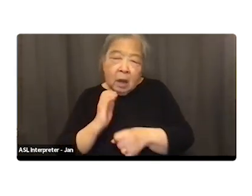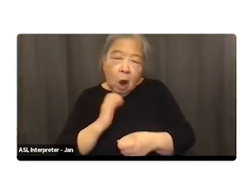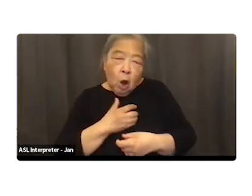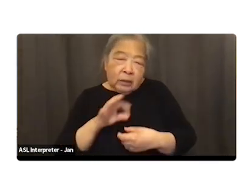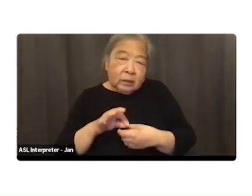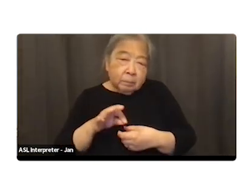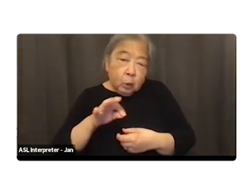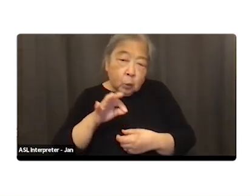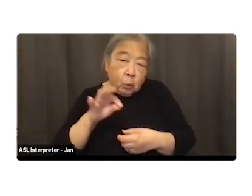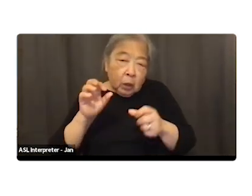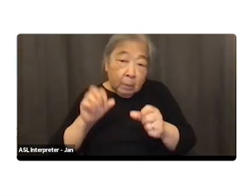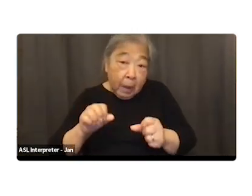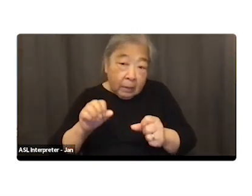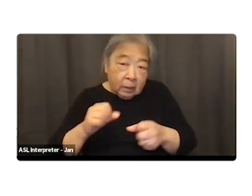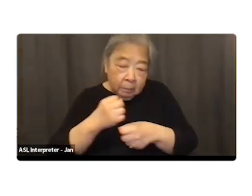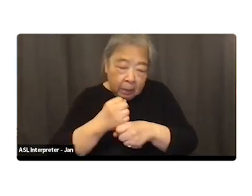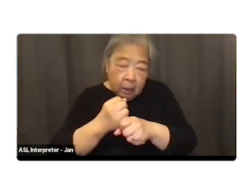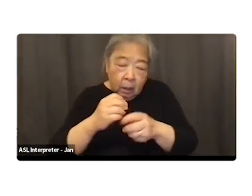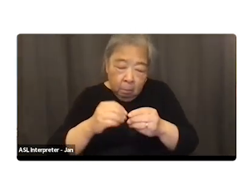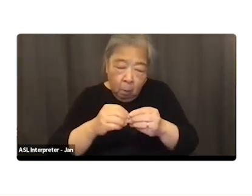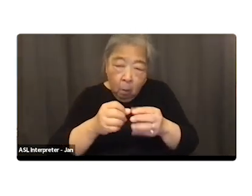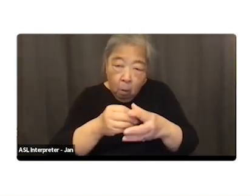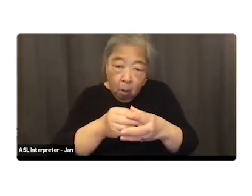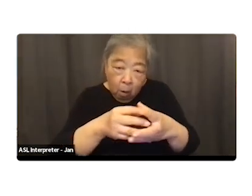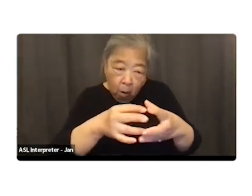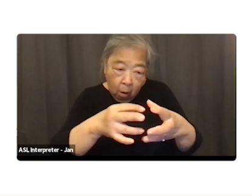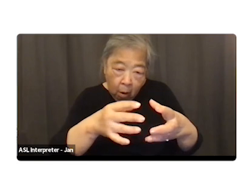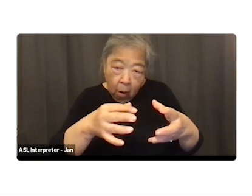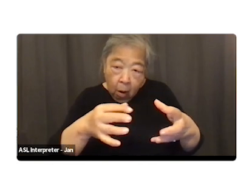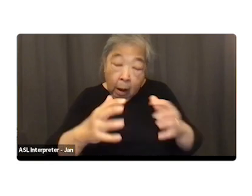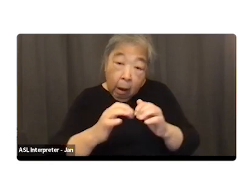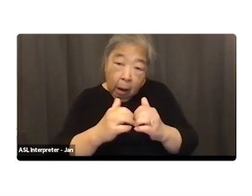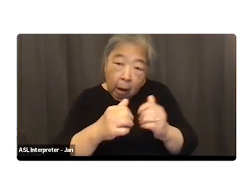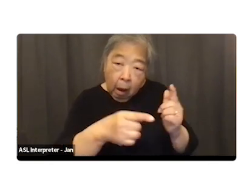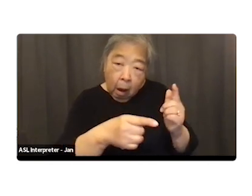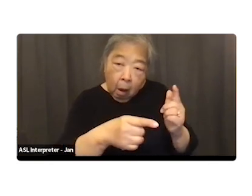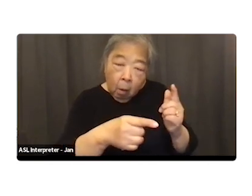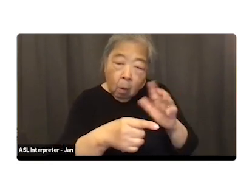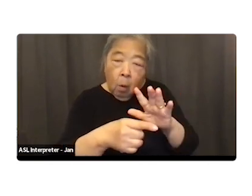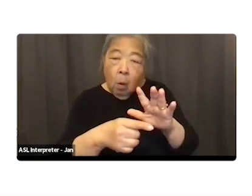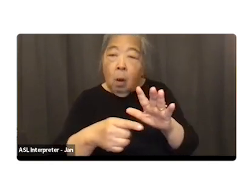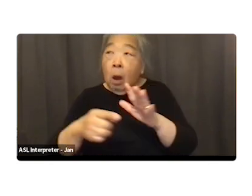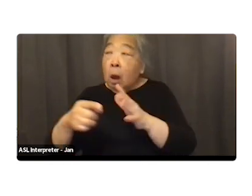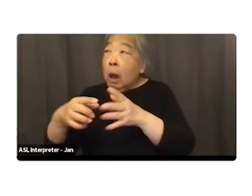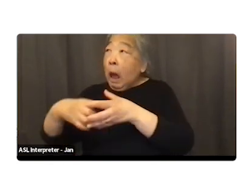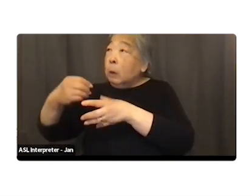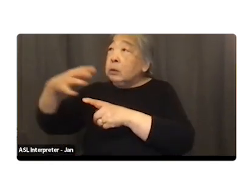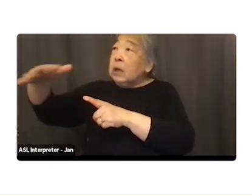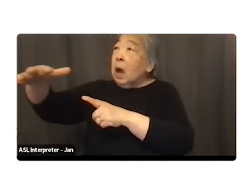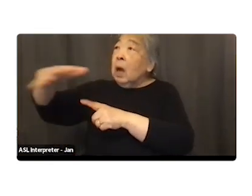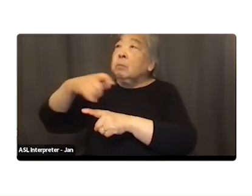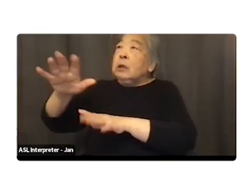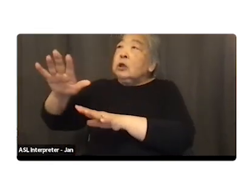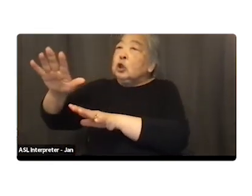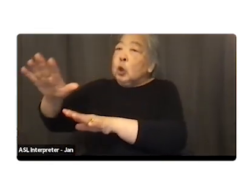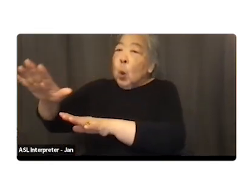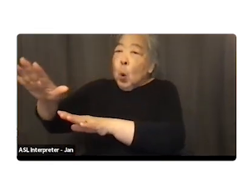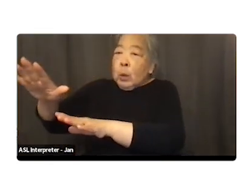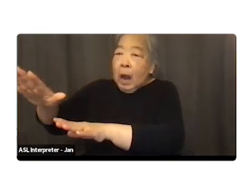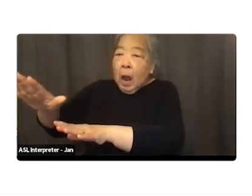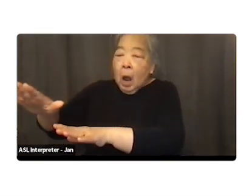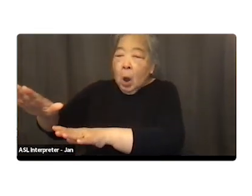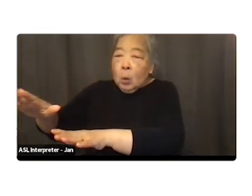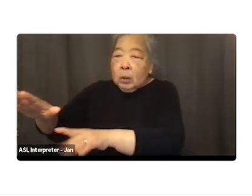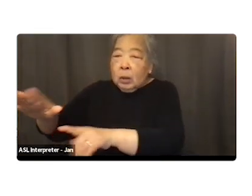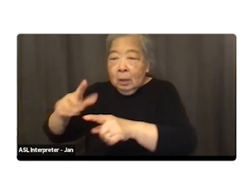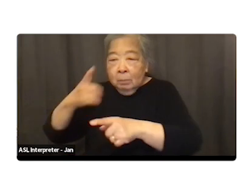is slowing down the wheels outside of ourselves, right? Because the pranic body on the inside,